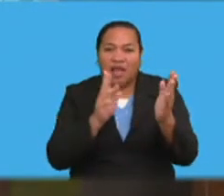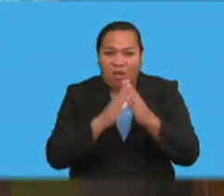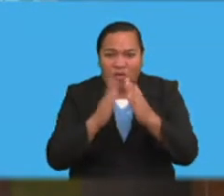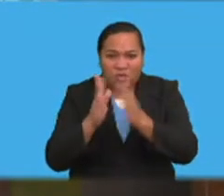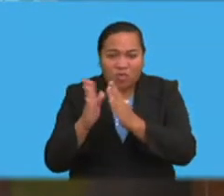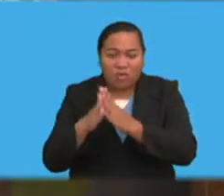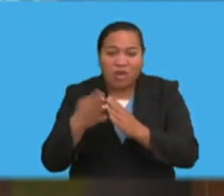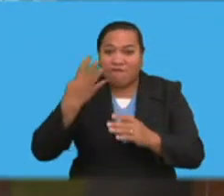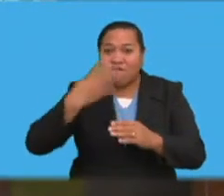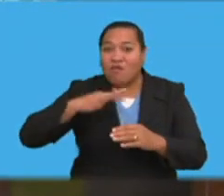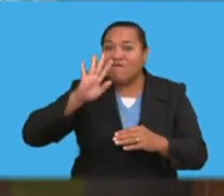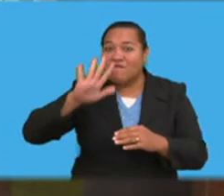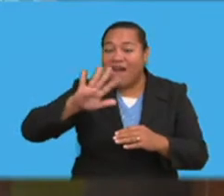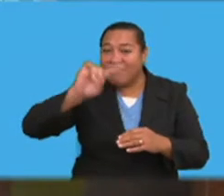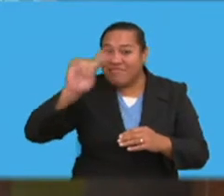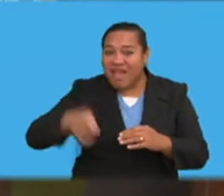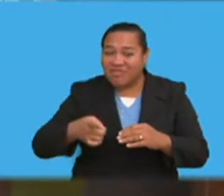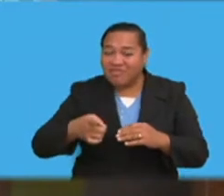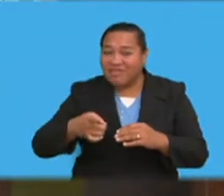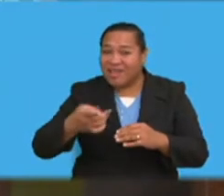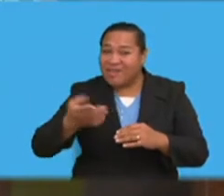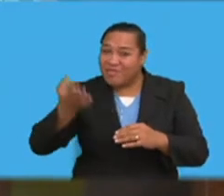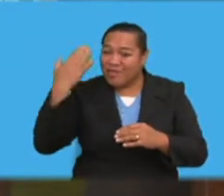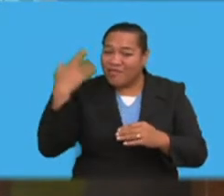was 45,000 in 2017,